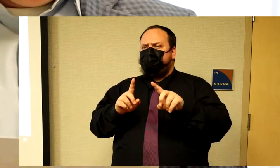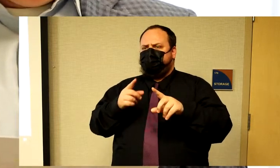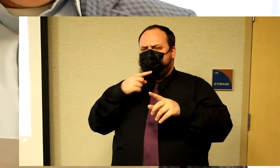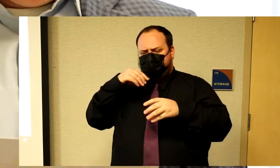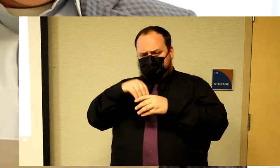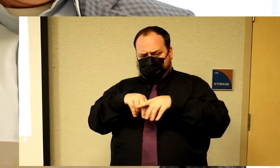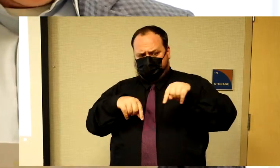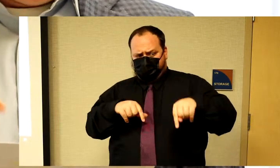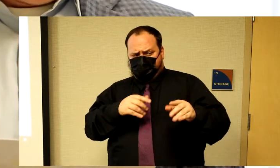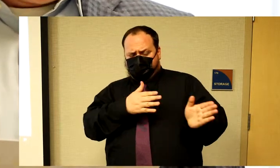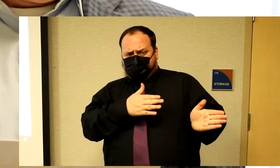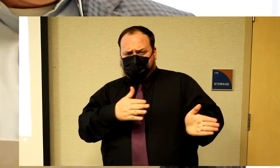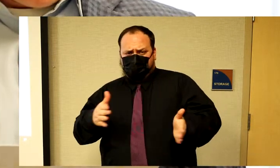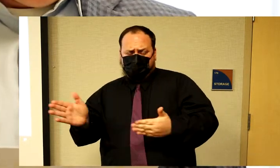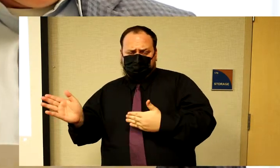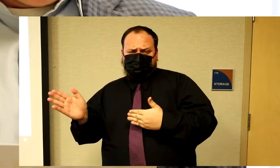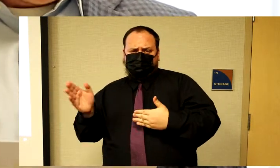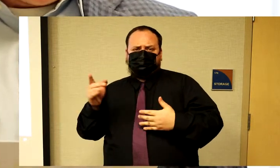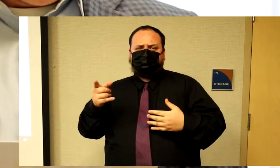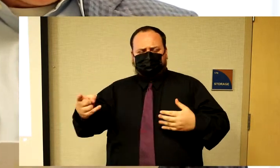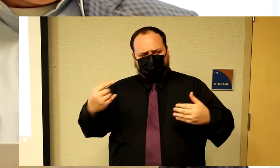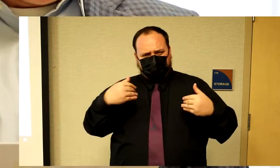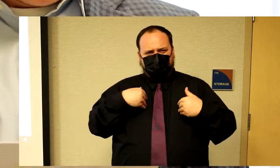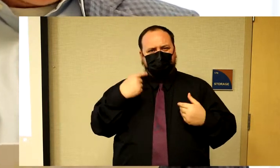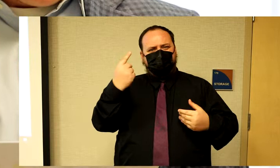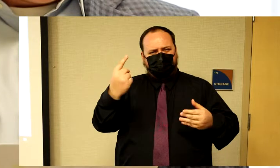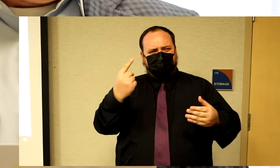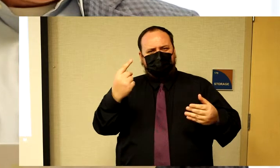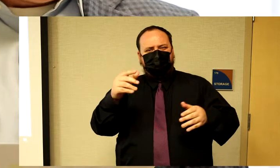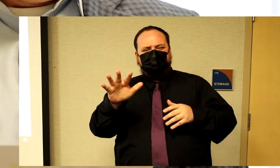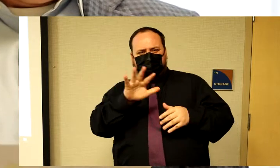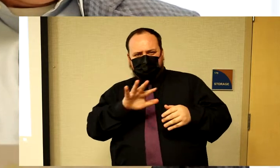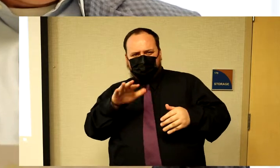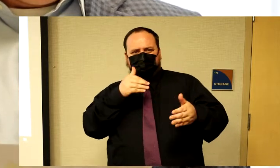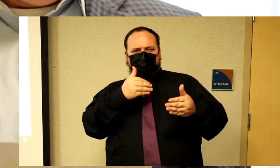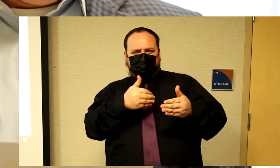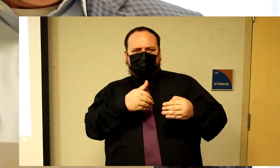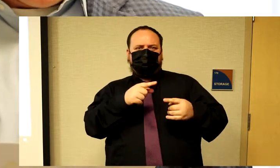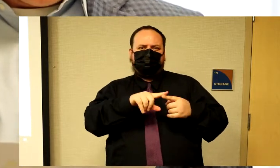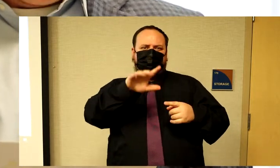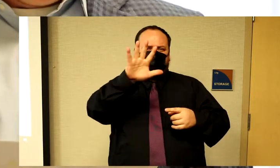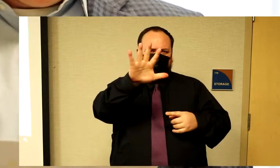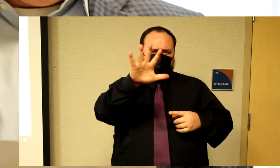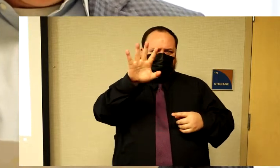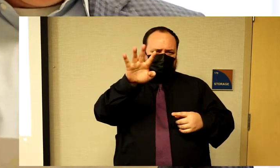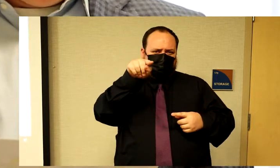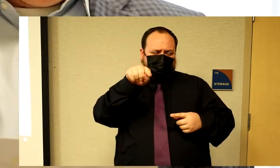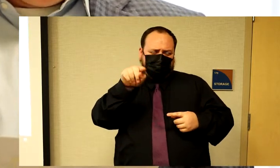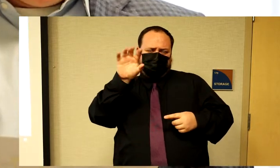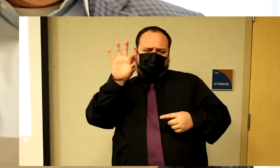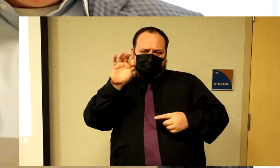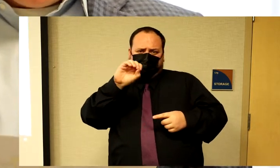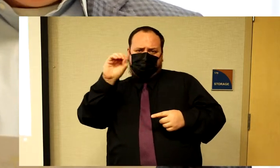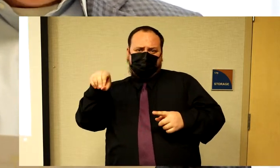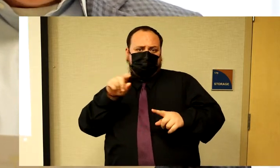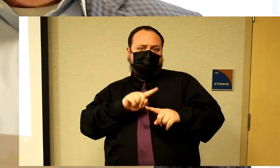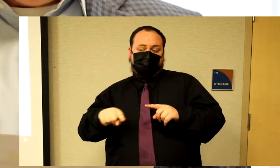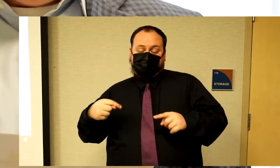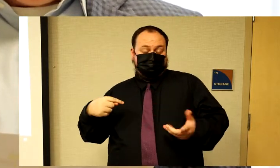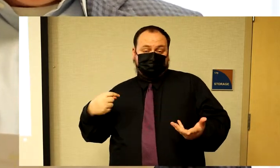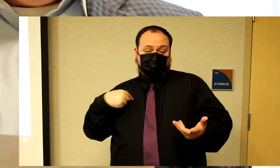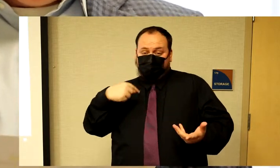plan, if they have one that's really close in the public map submission 2 at 54.9, but we only